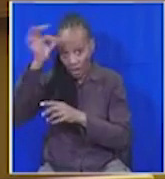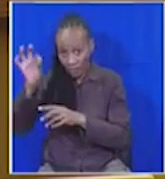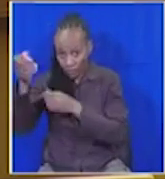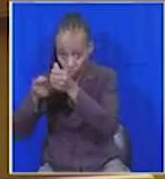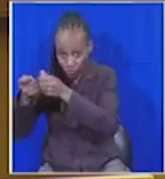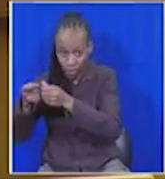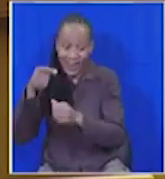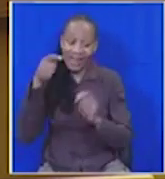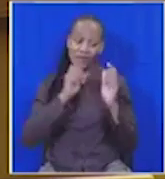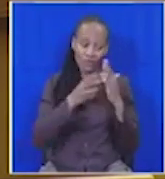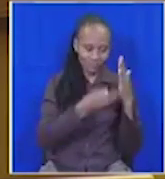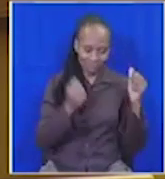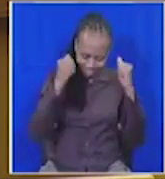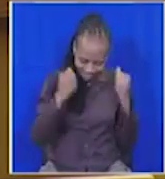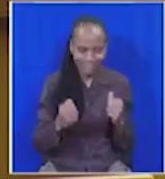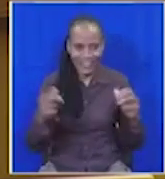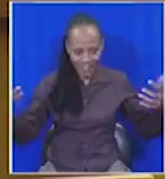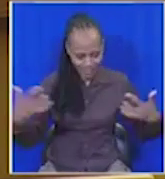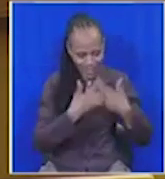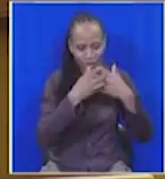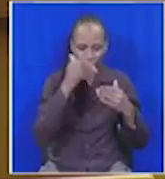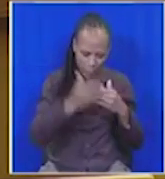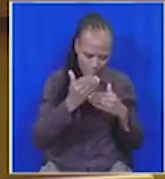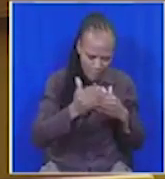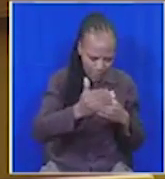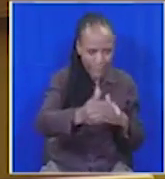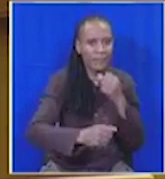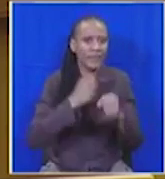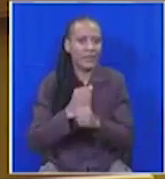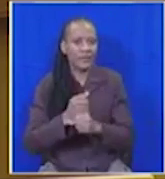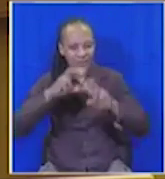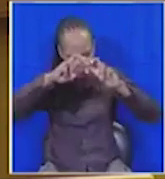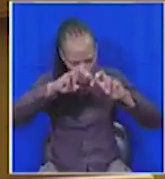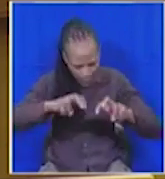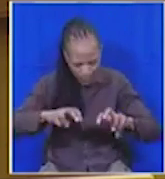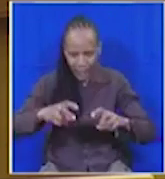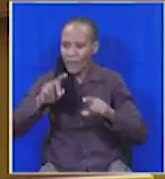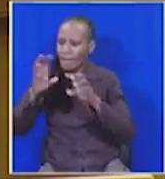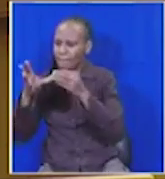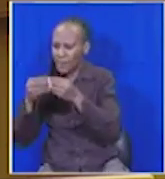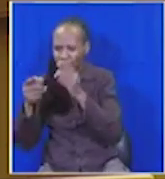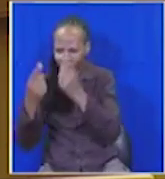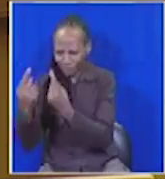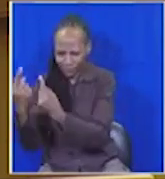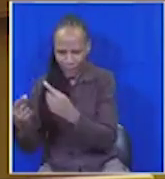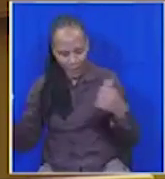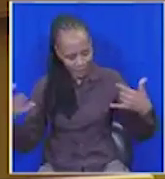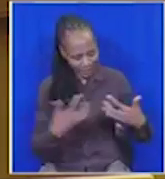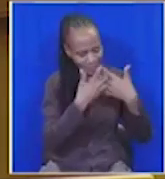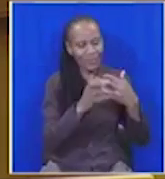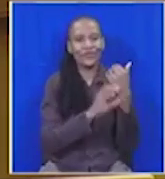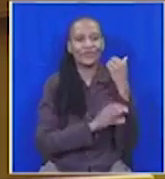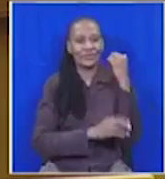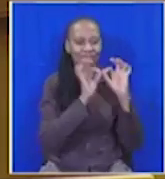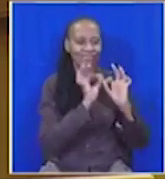and the opposition to fulfill their role of scrutiny together with the other members of the National Assembly. Secondly, the